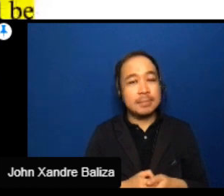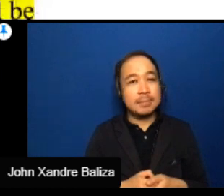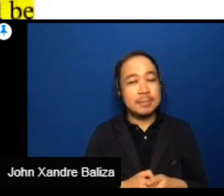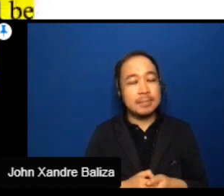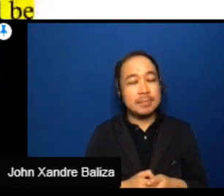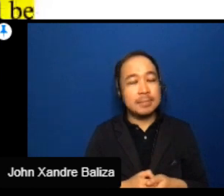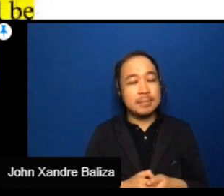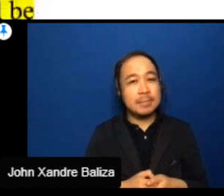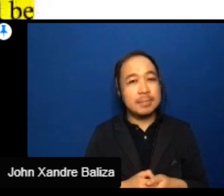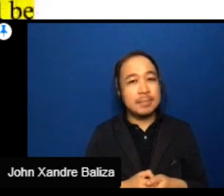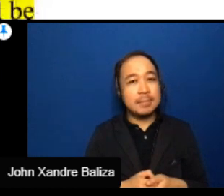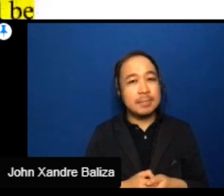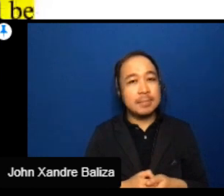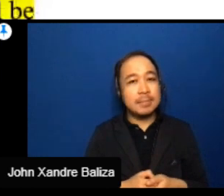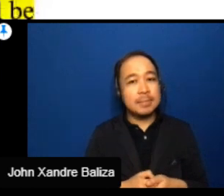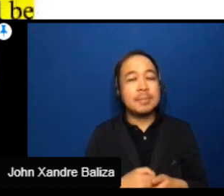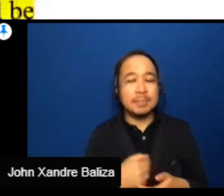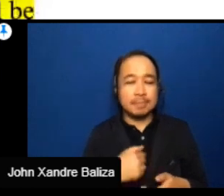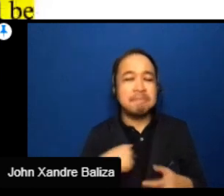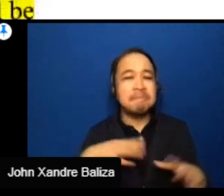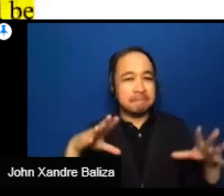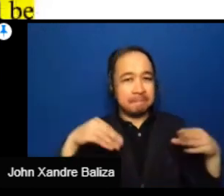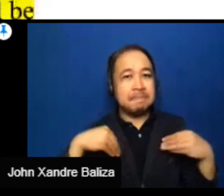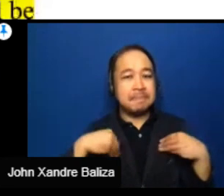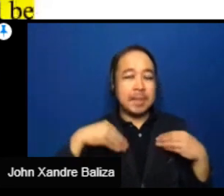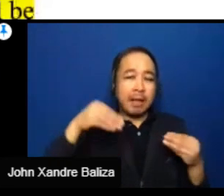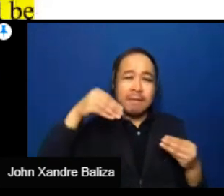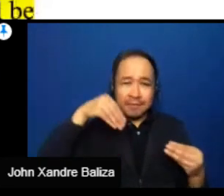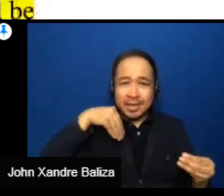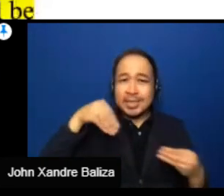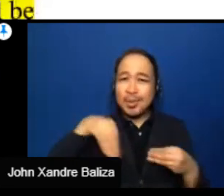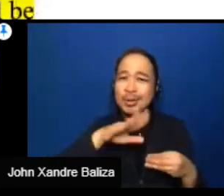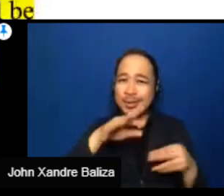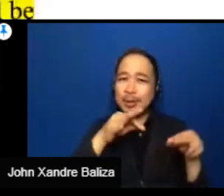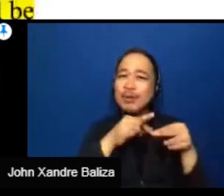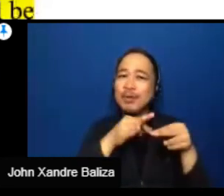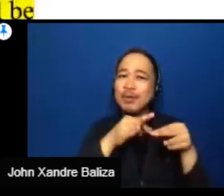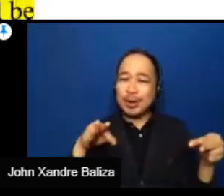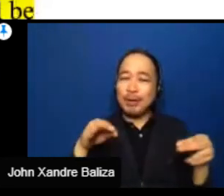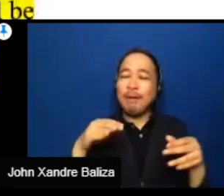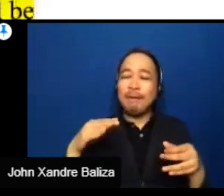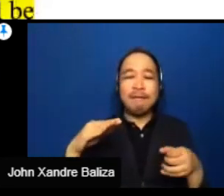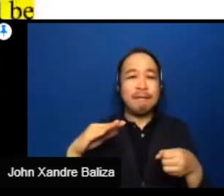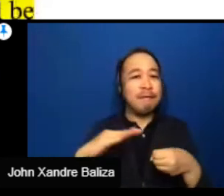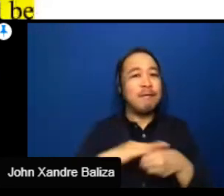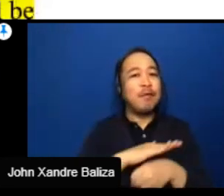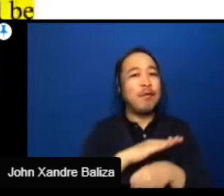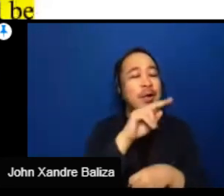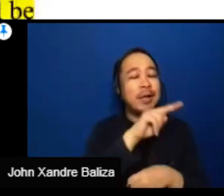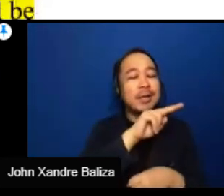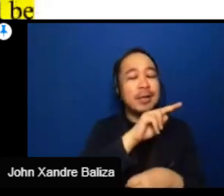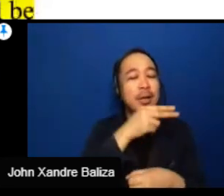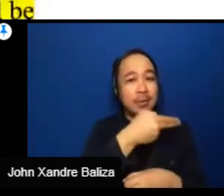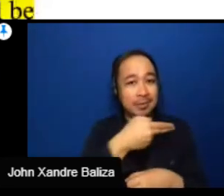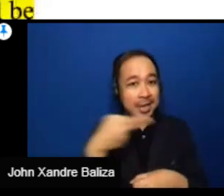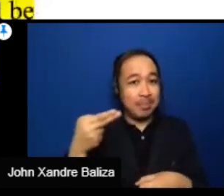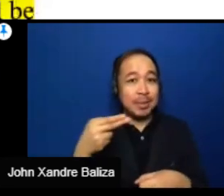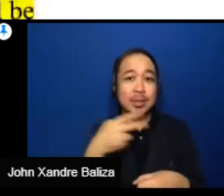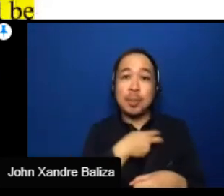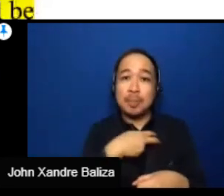Actually do flexible with this format that you mentioned, Beijing Platform for Action